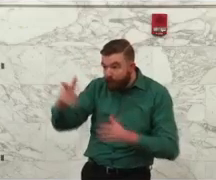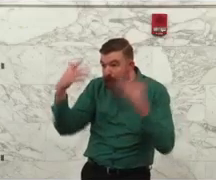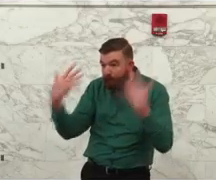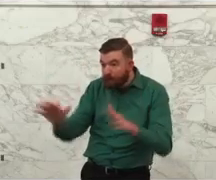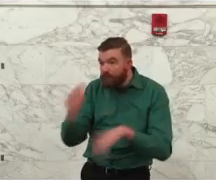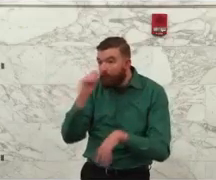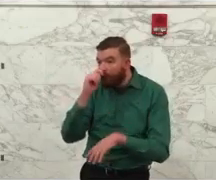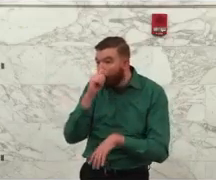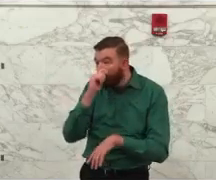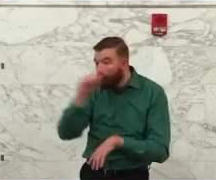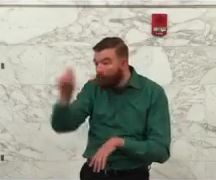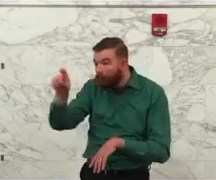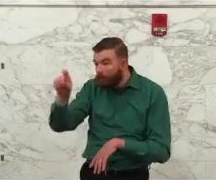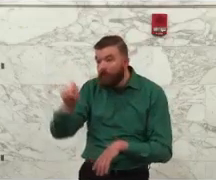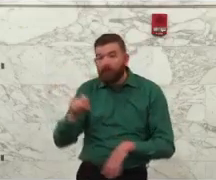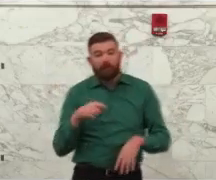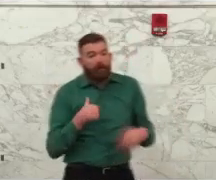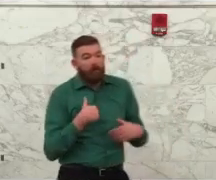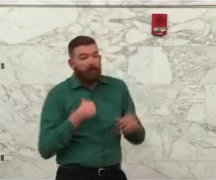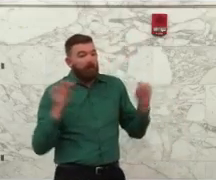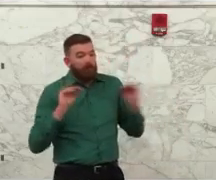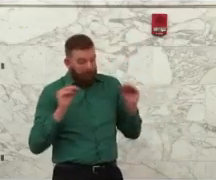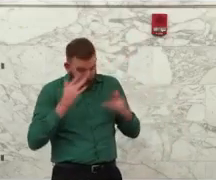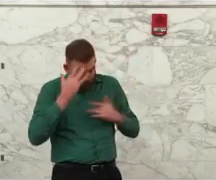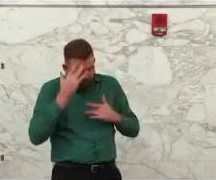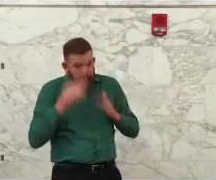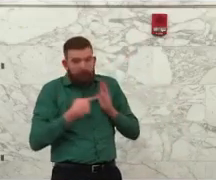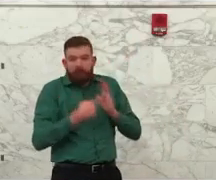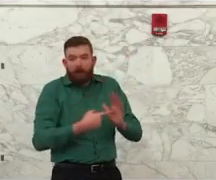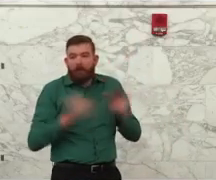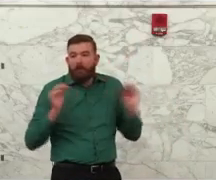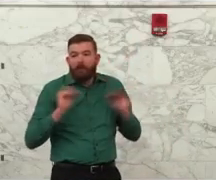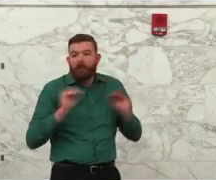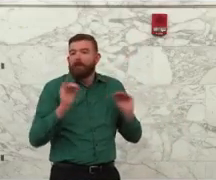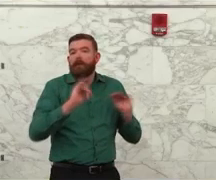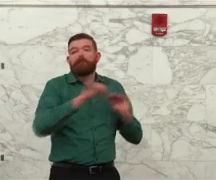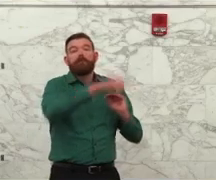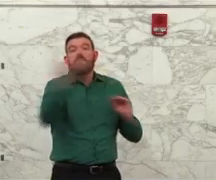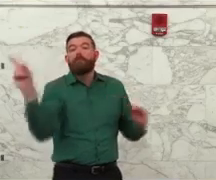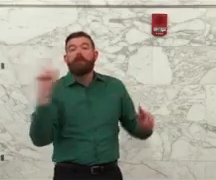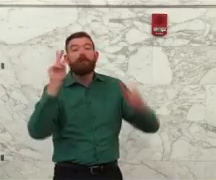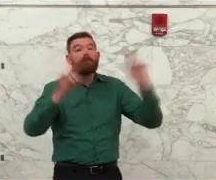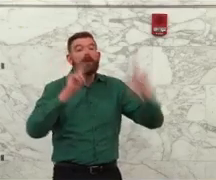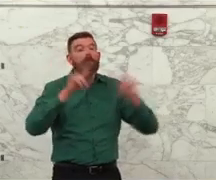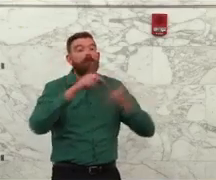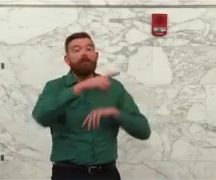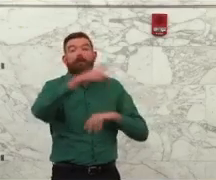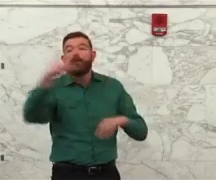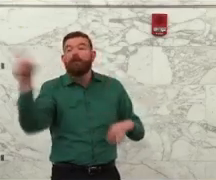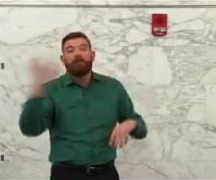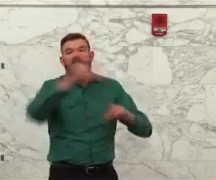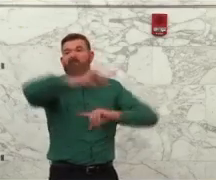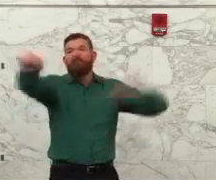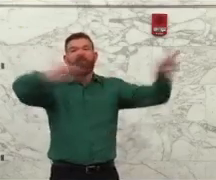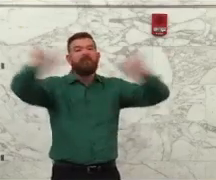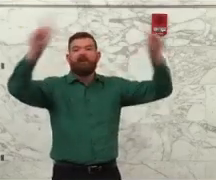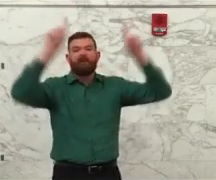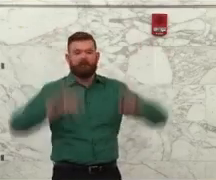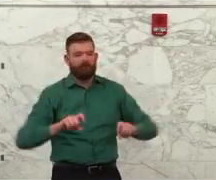I'm in the category of the folks that we're actually discouraging from being tested, and I hope it stays that